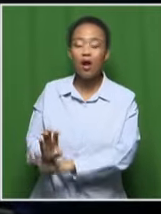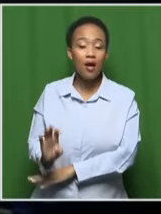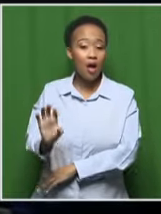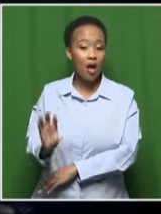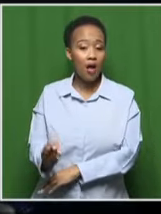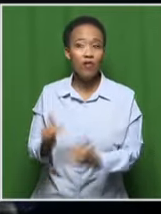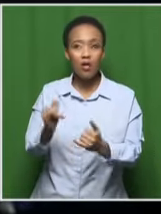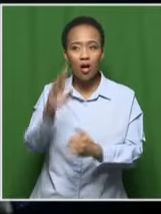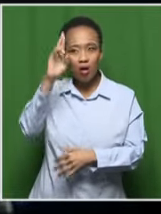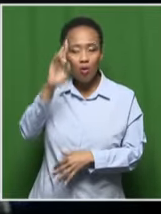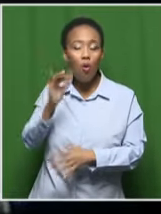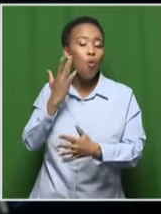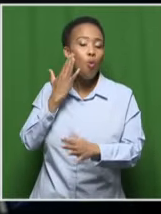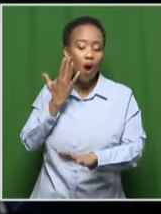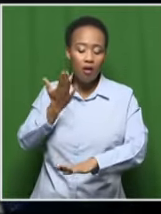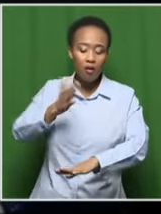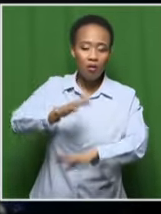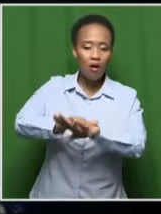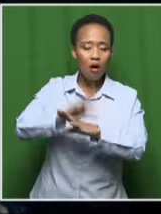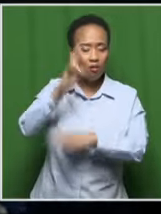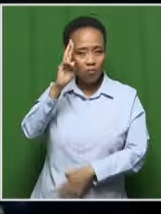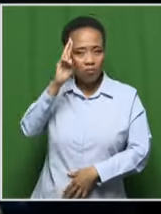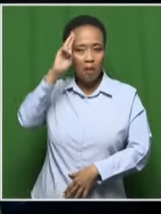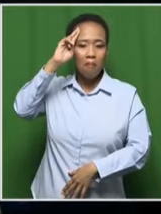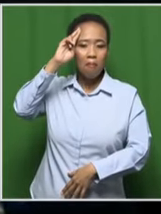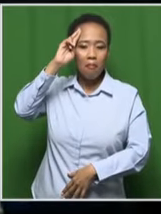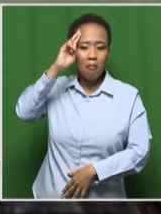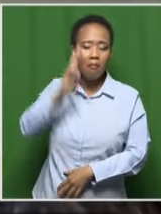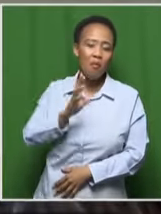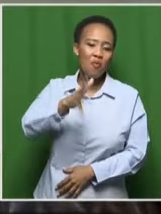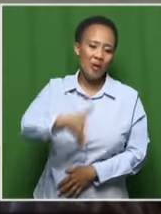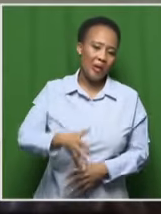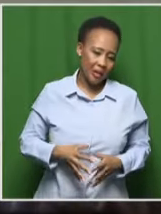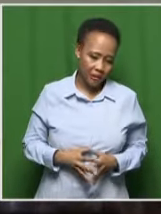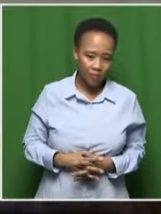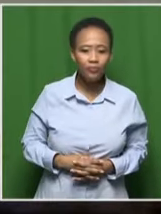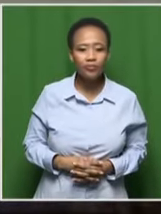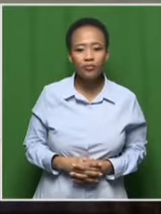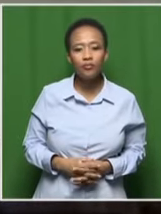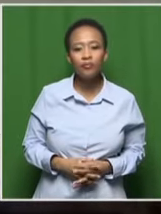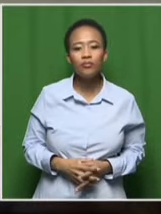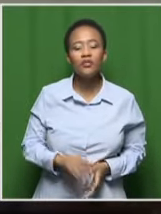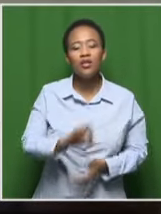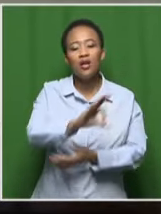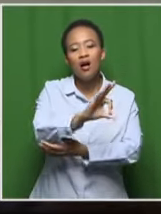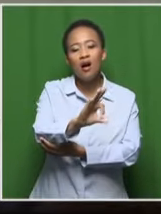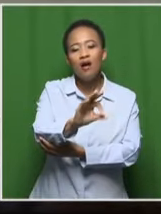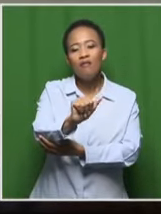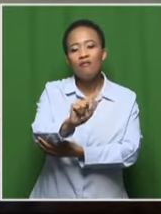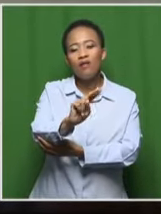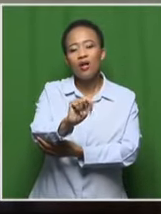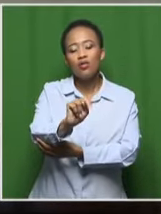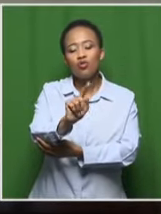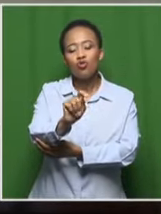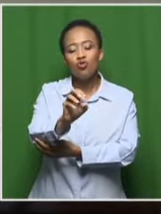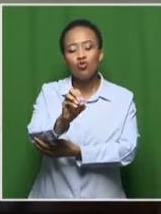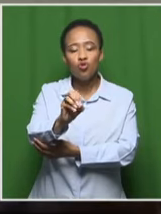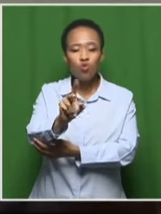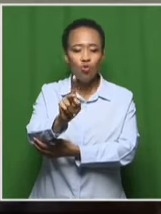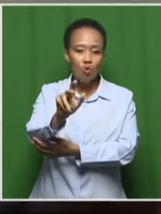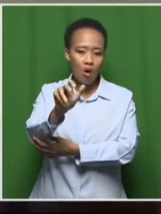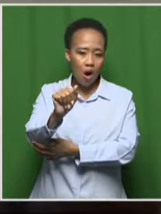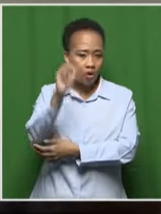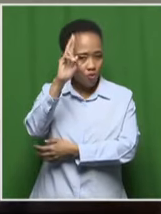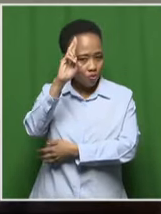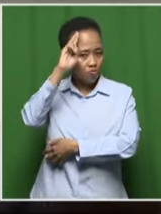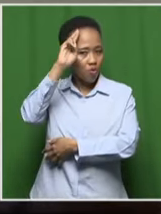after they have passed on, often as paupers. The Van Toeka Af initiative is to recognize legends such